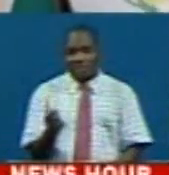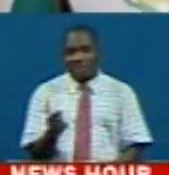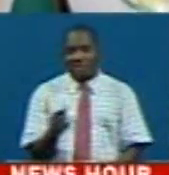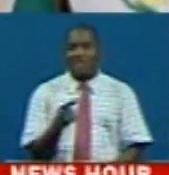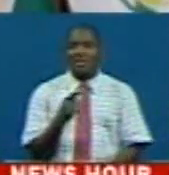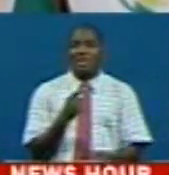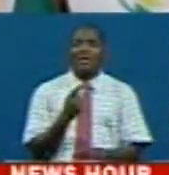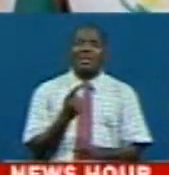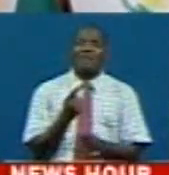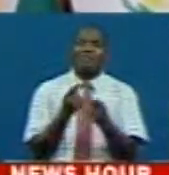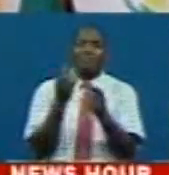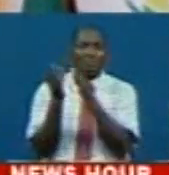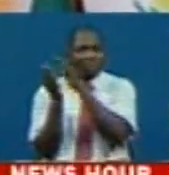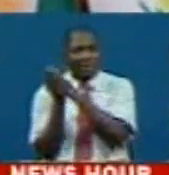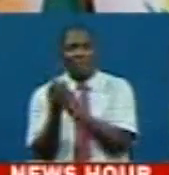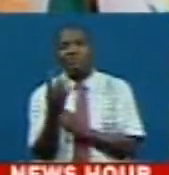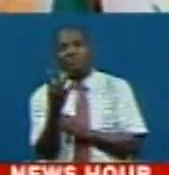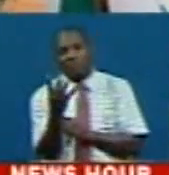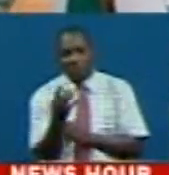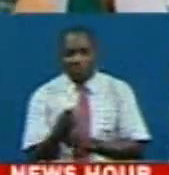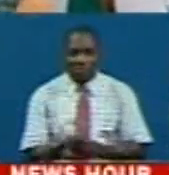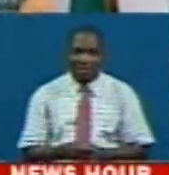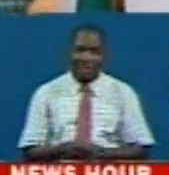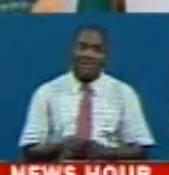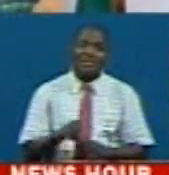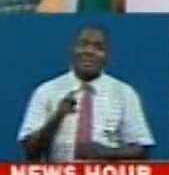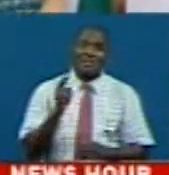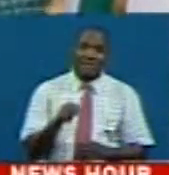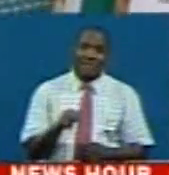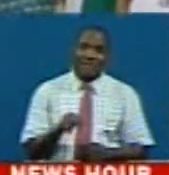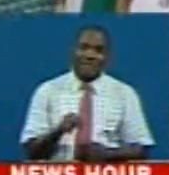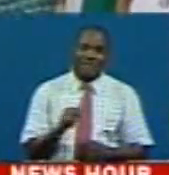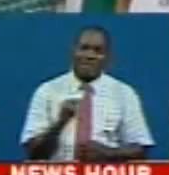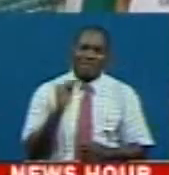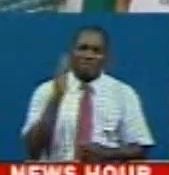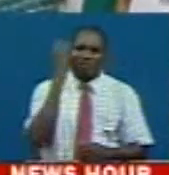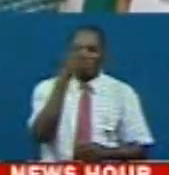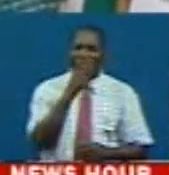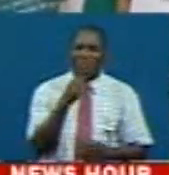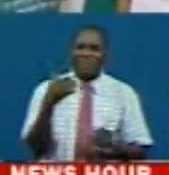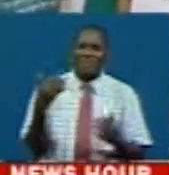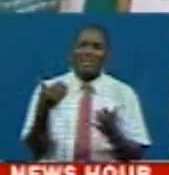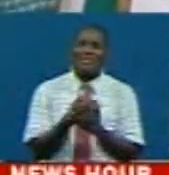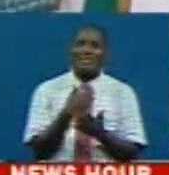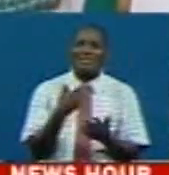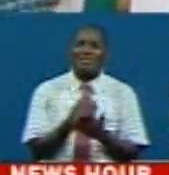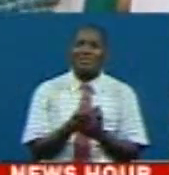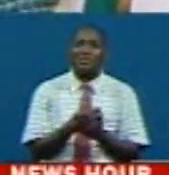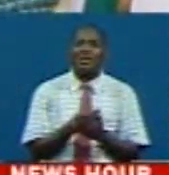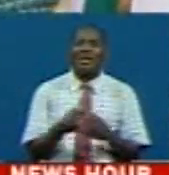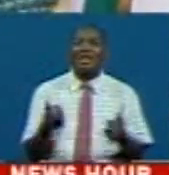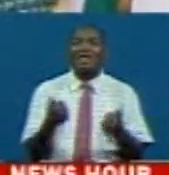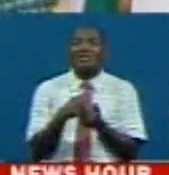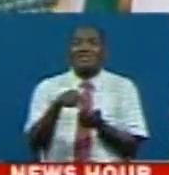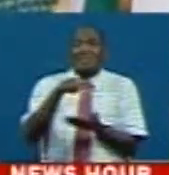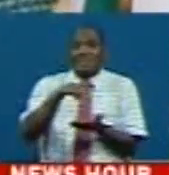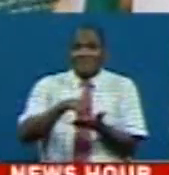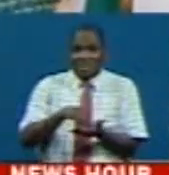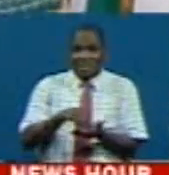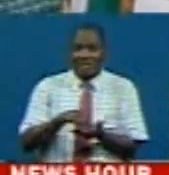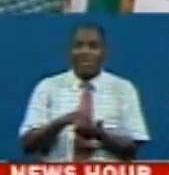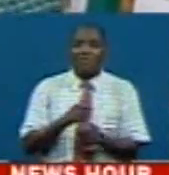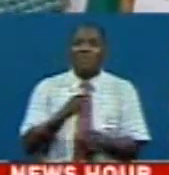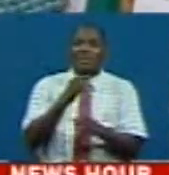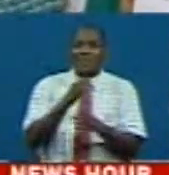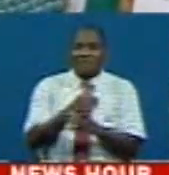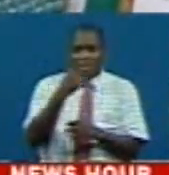has only 4 beds, and therefore the need for an ultra-modern accident and emergency center to cater for the growing